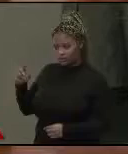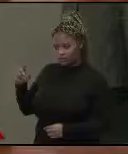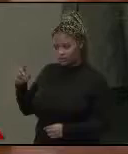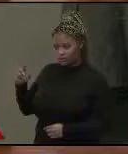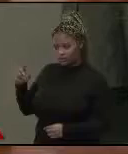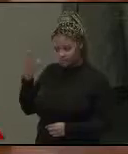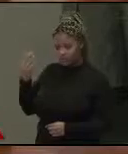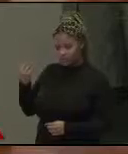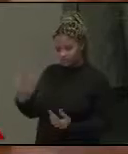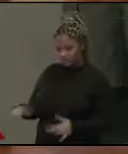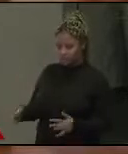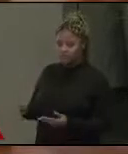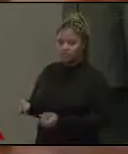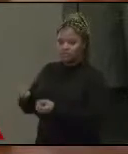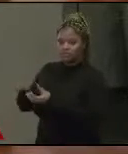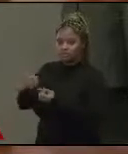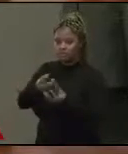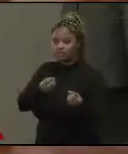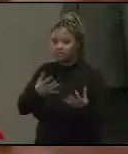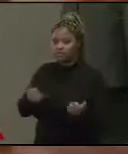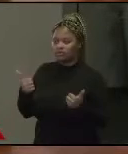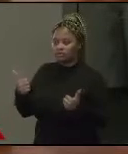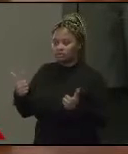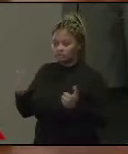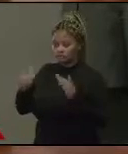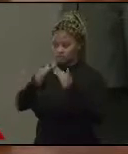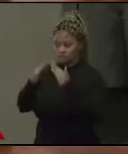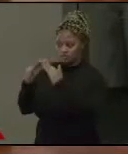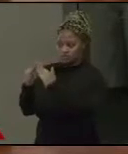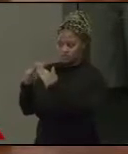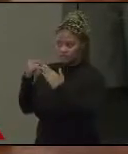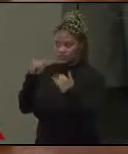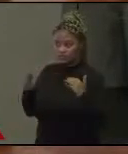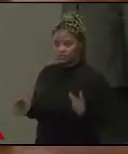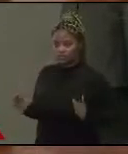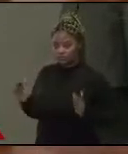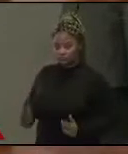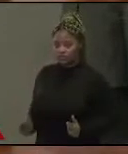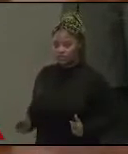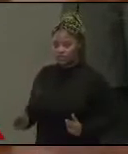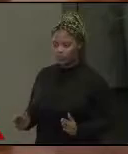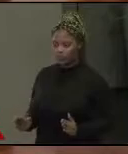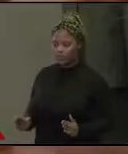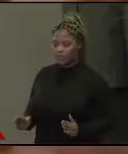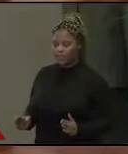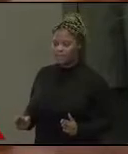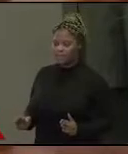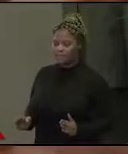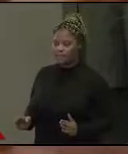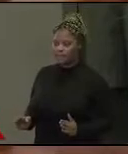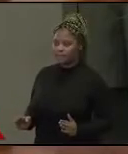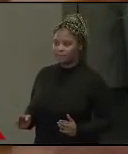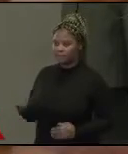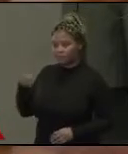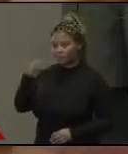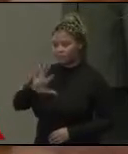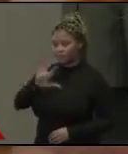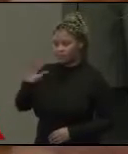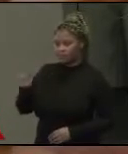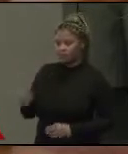million households, and this has been one of the notable quantitative successes of the South African developmental